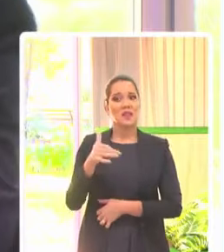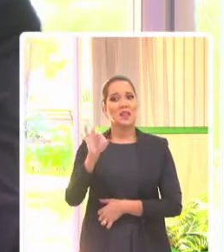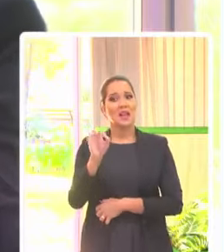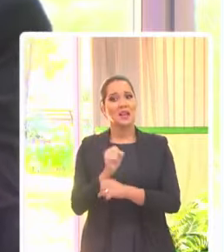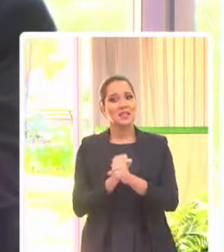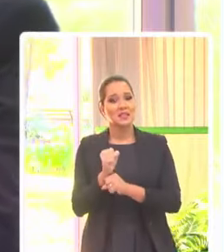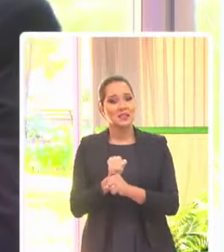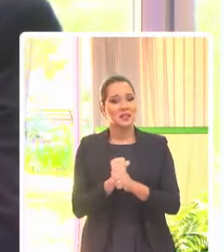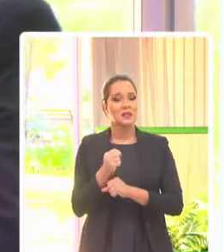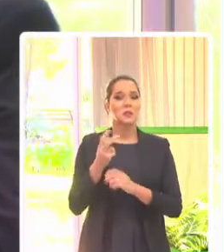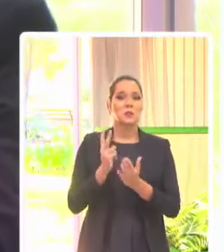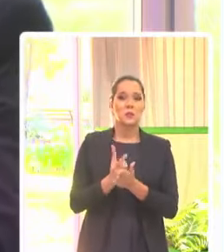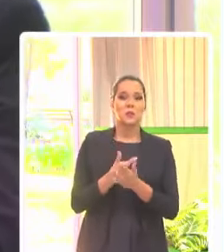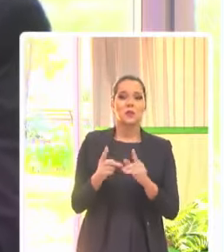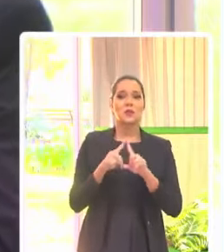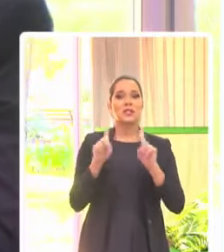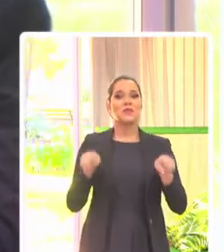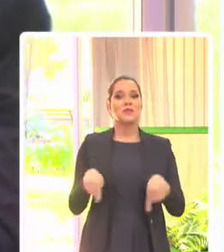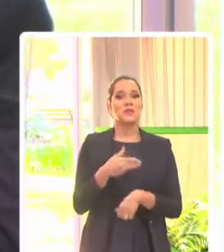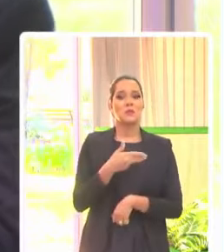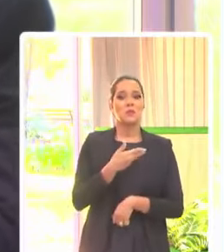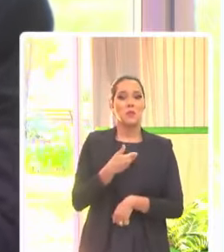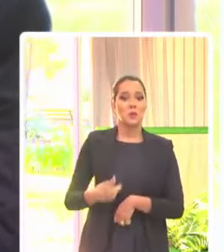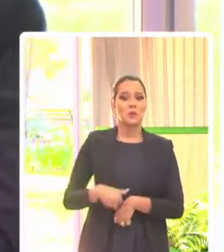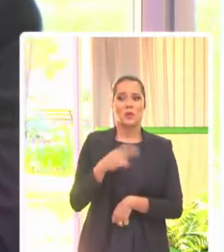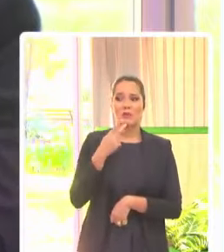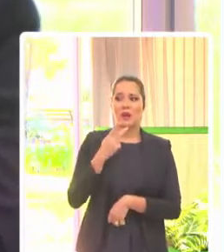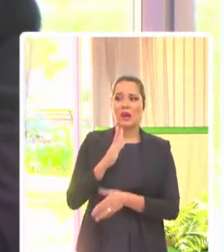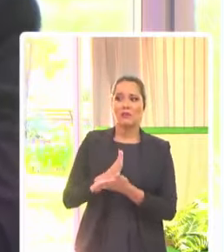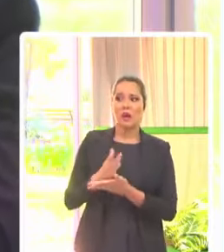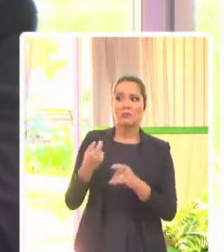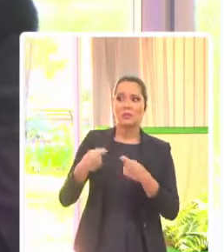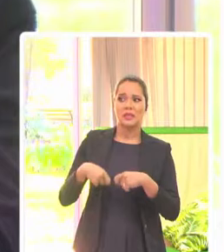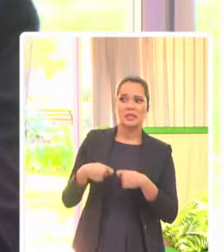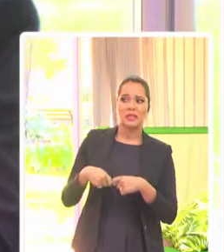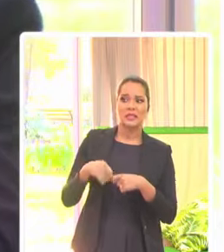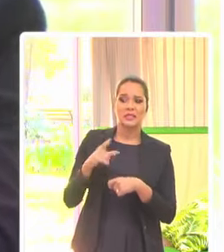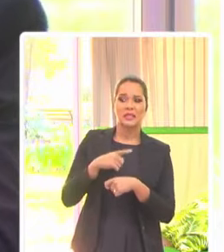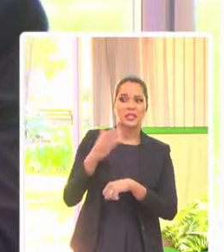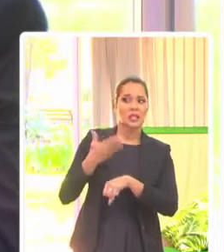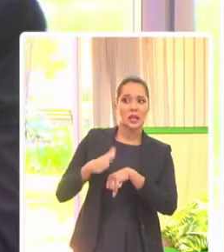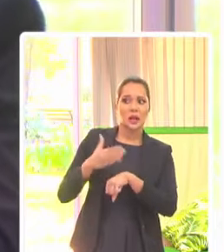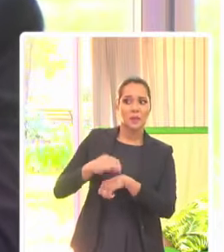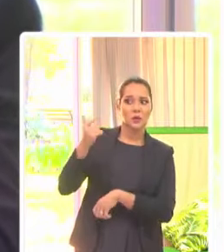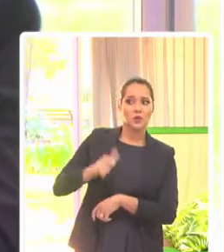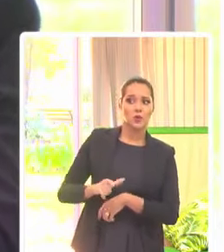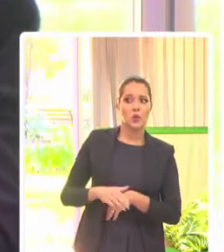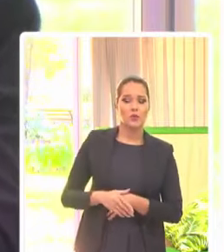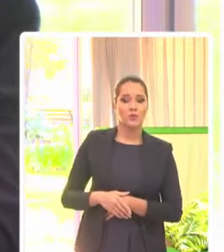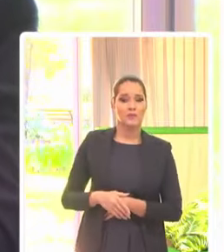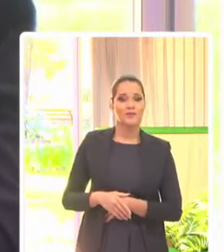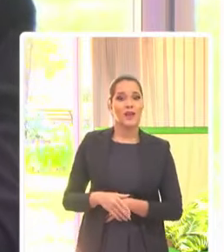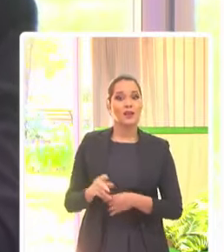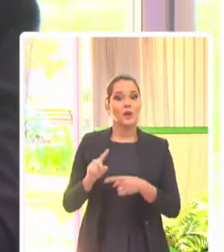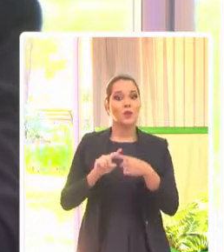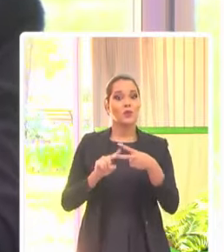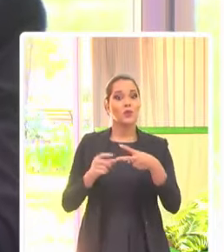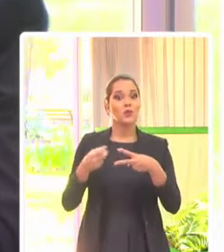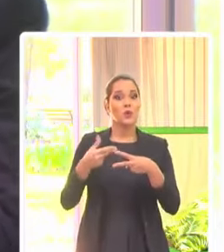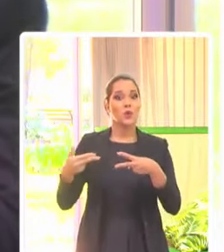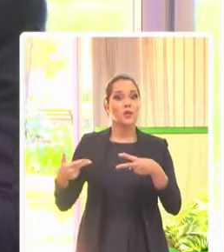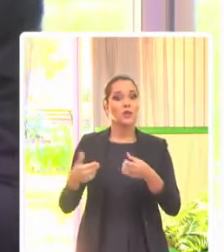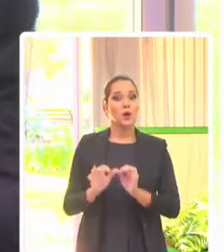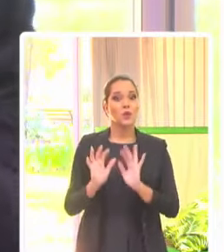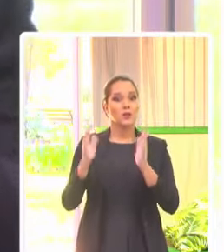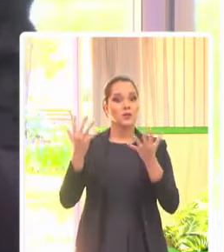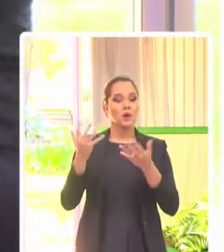sent to us to retrain. Now, two things happened. One is,